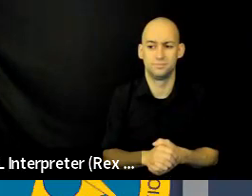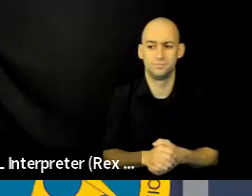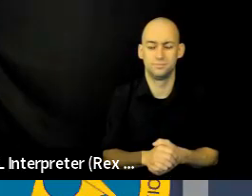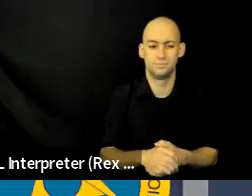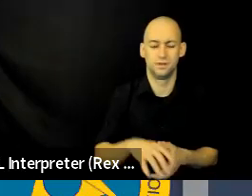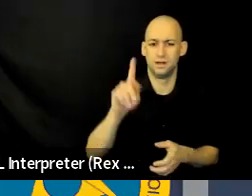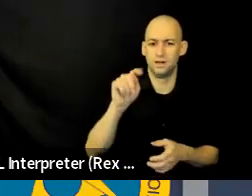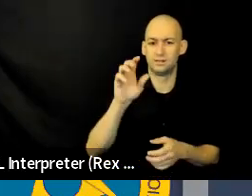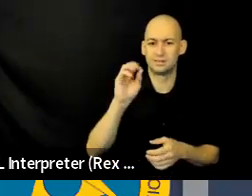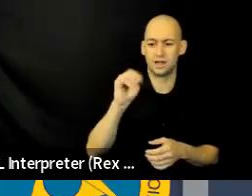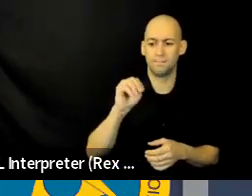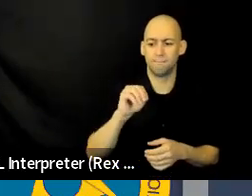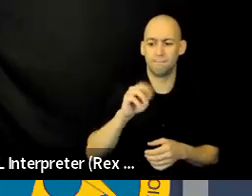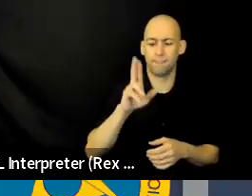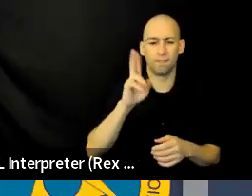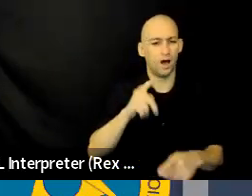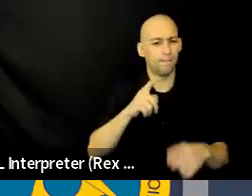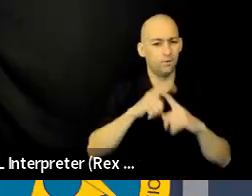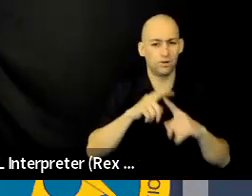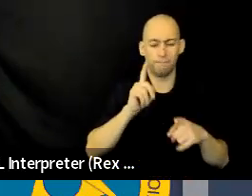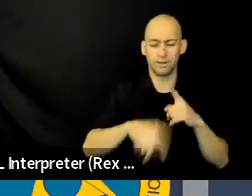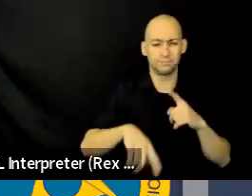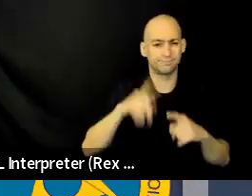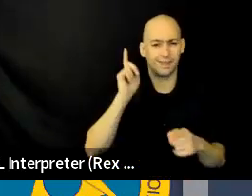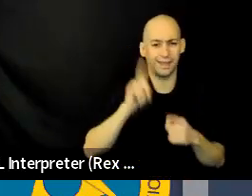Tom, I see you're unmuted, but if you're speaking, we cannot hear you at this time.